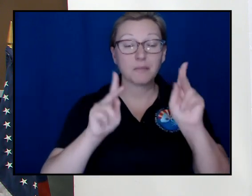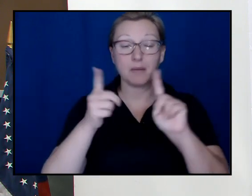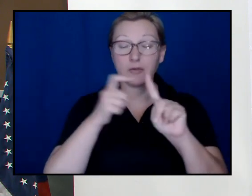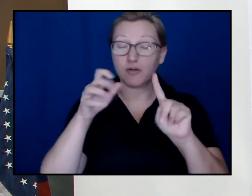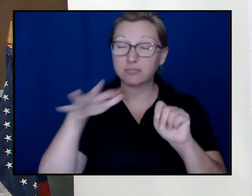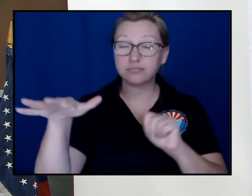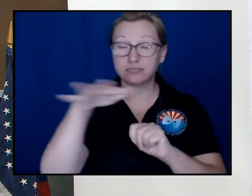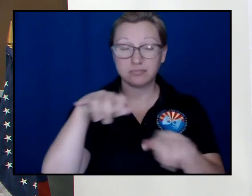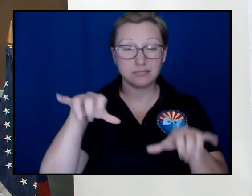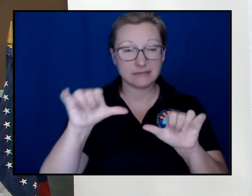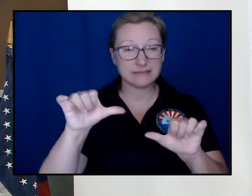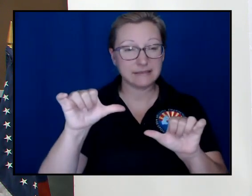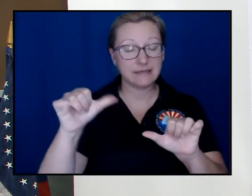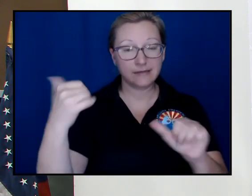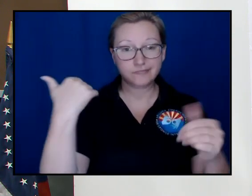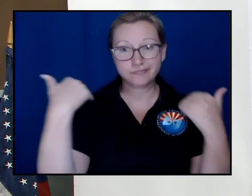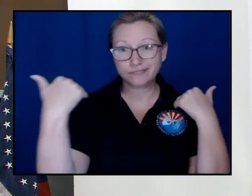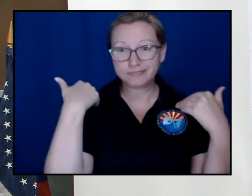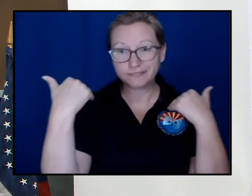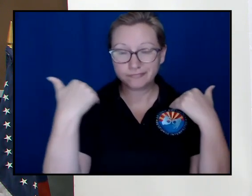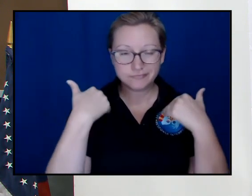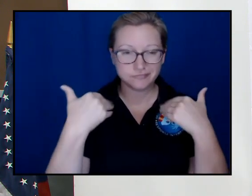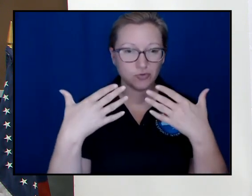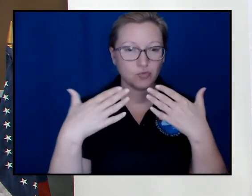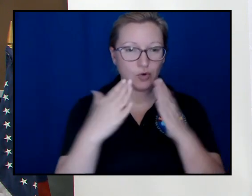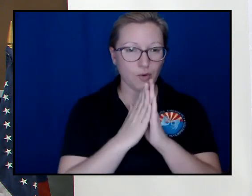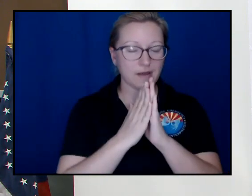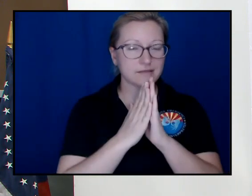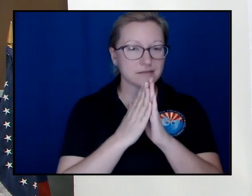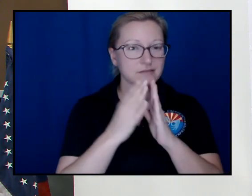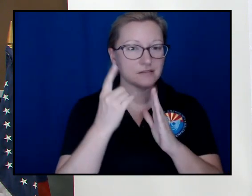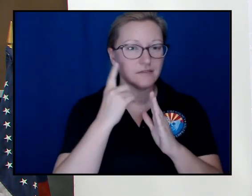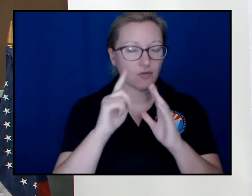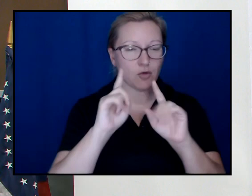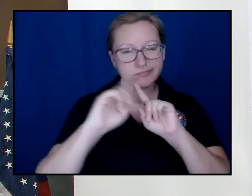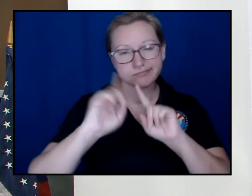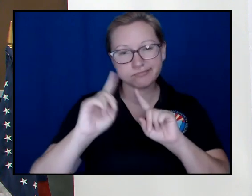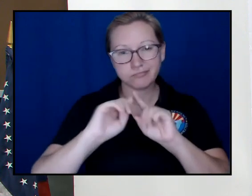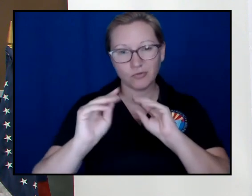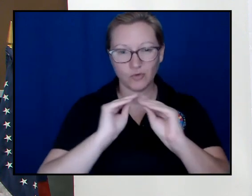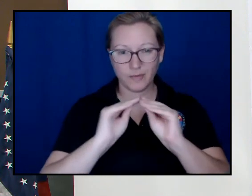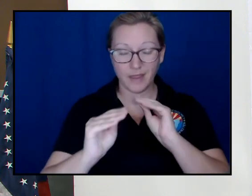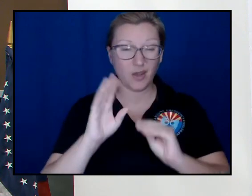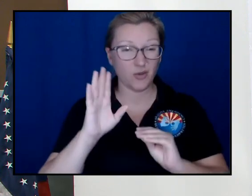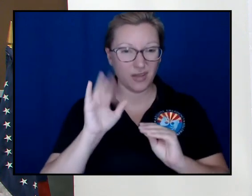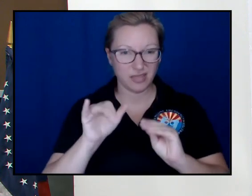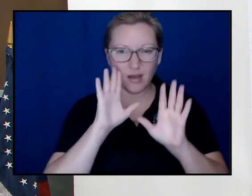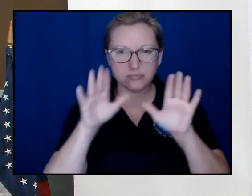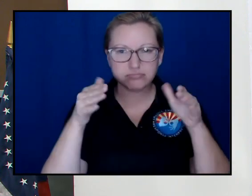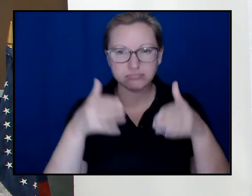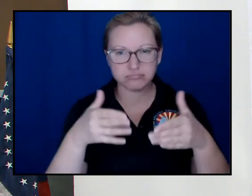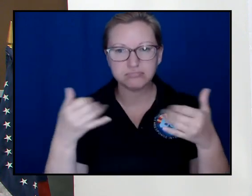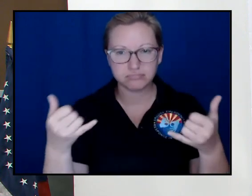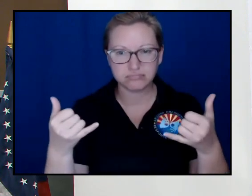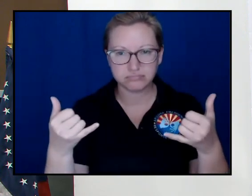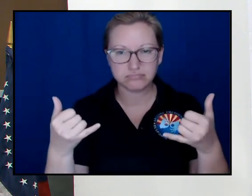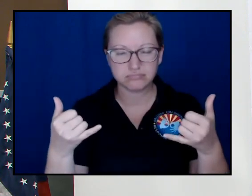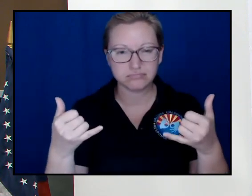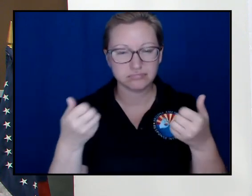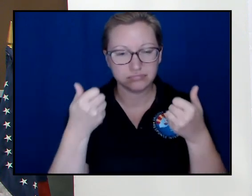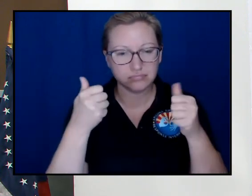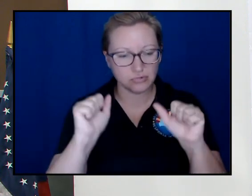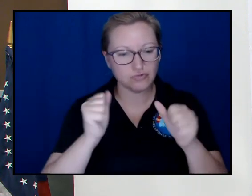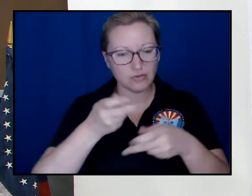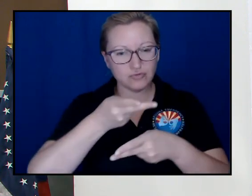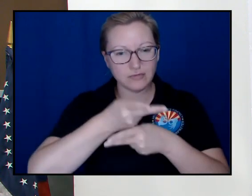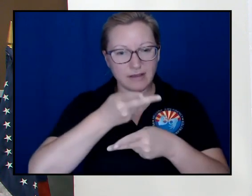different repair work. So that's pretty much our primary focus right now is trying to take care of the private